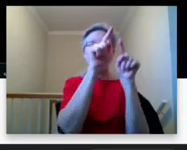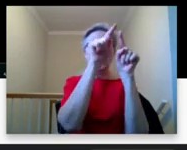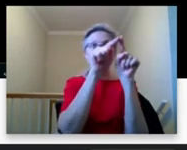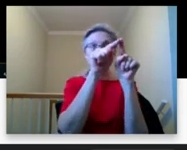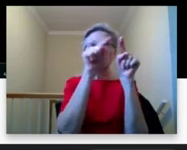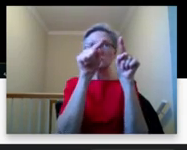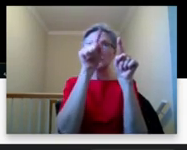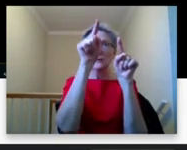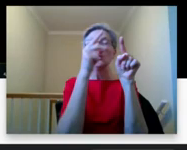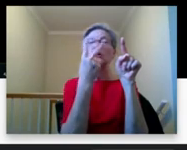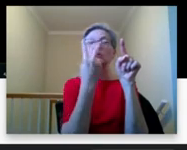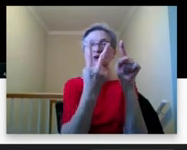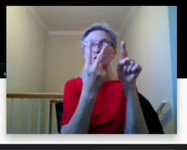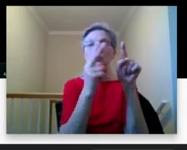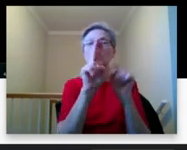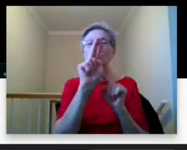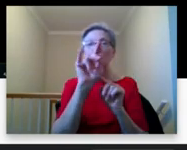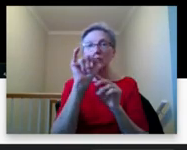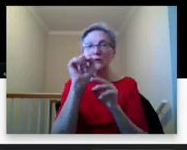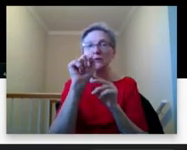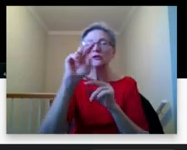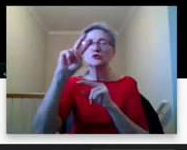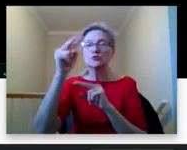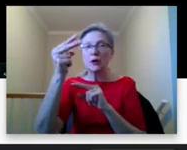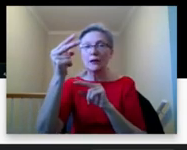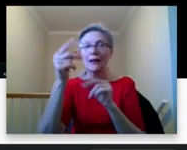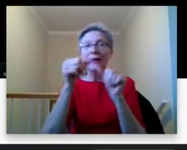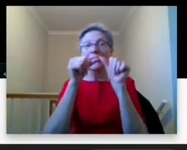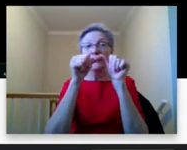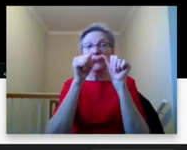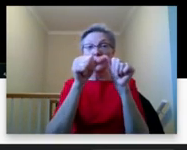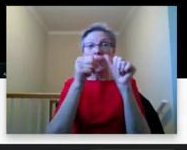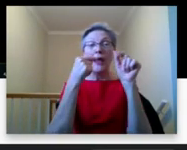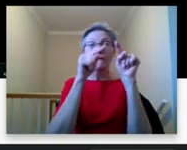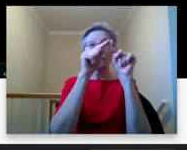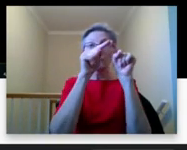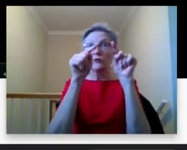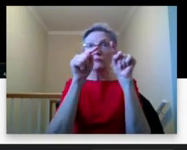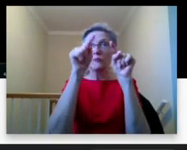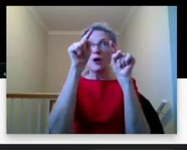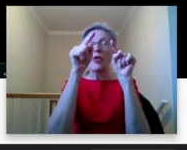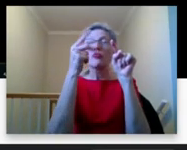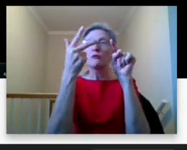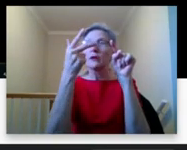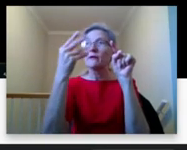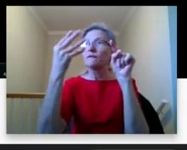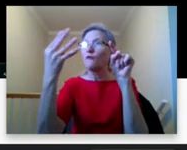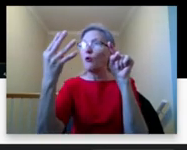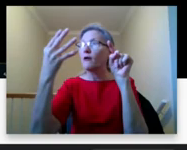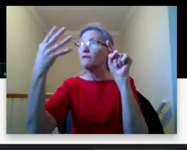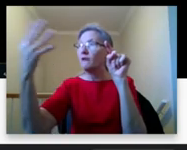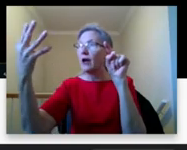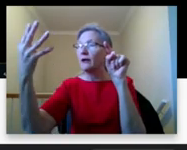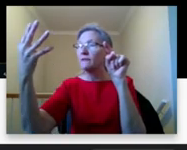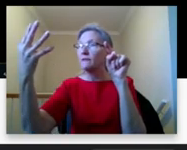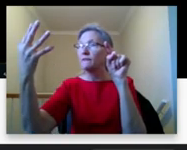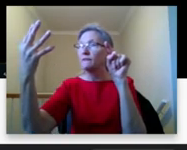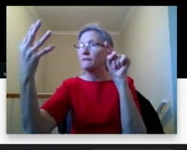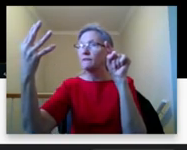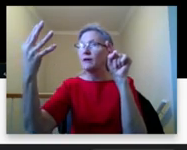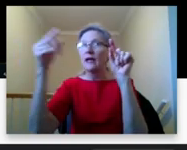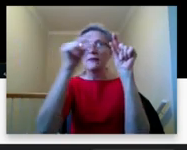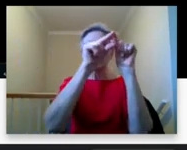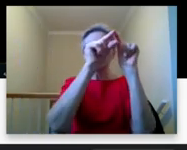2, right? I can continue on, and I would see I've got 3, 4, and 5 in that